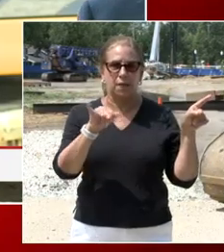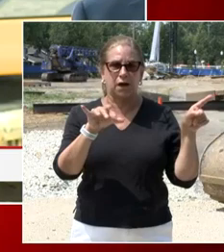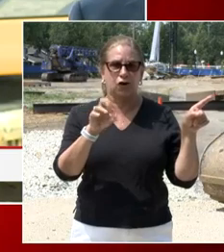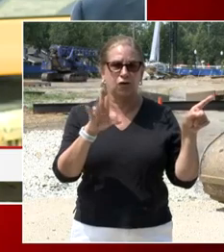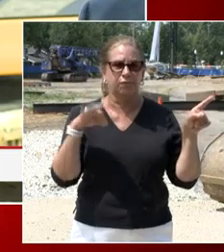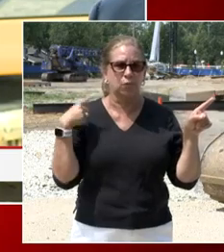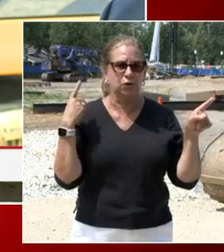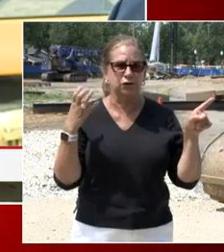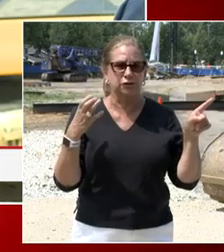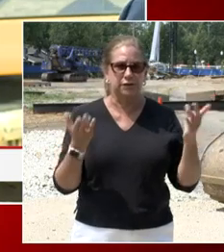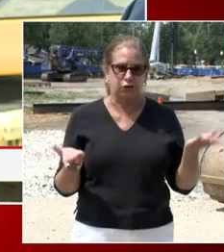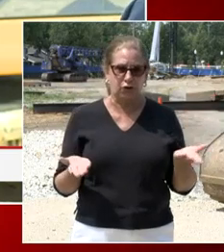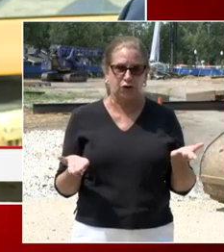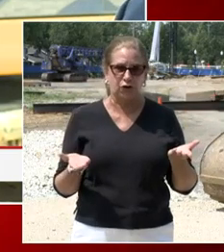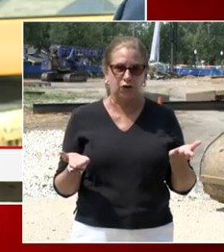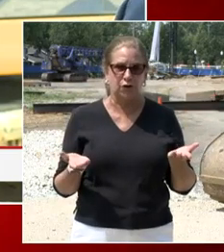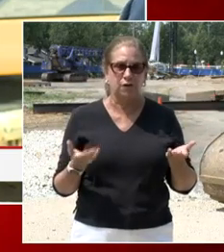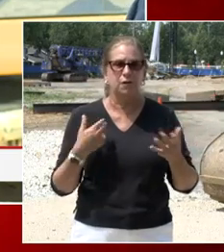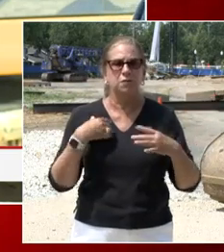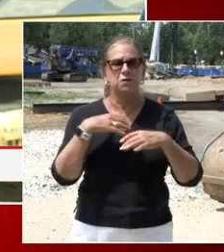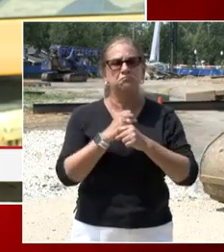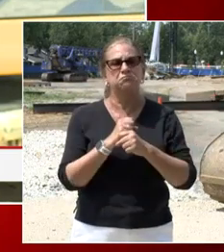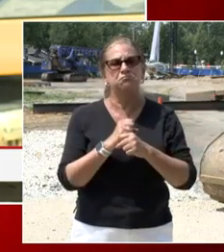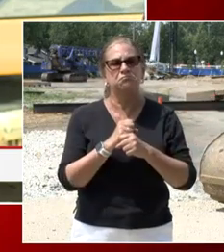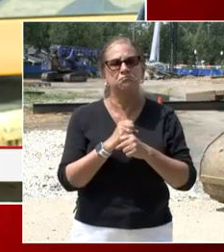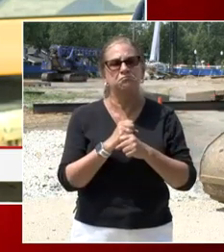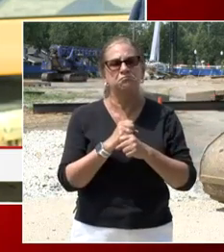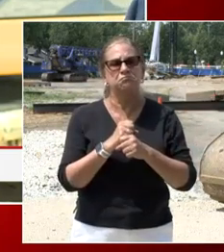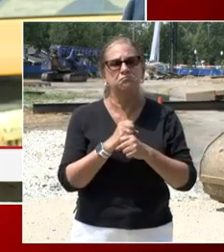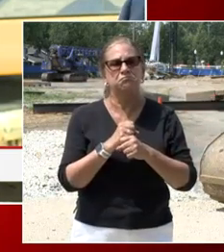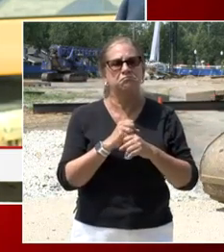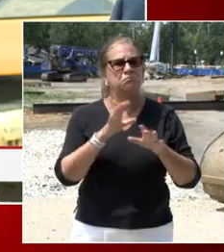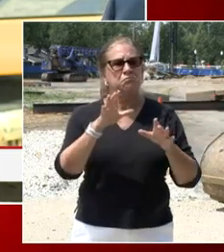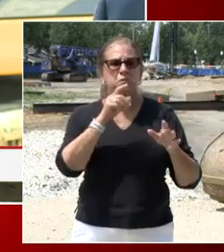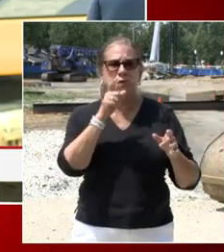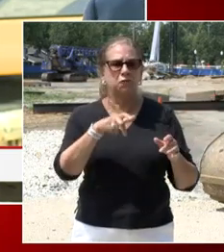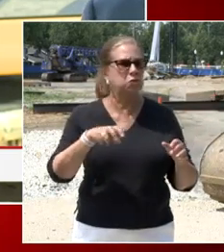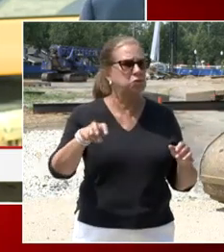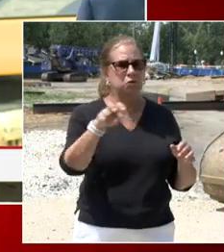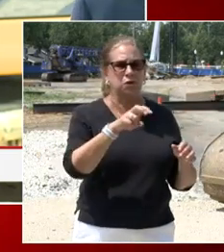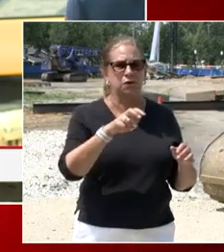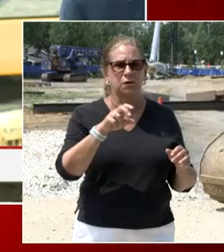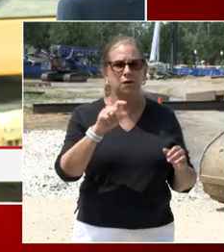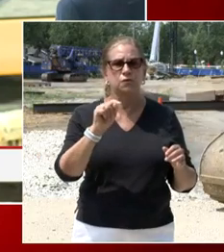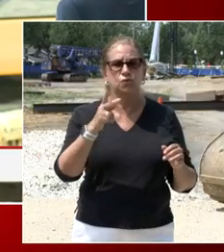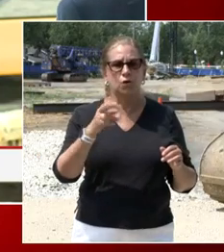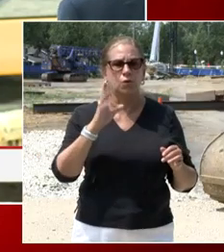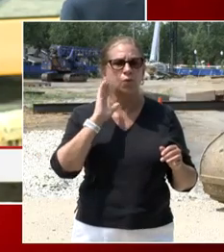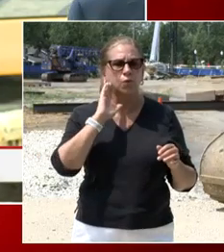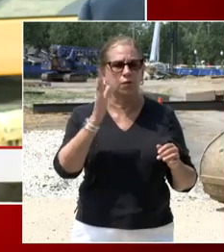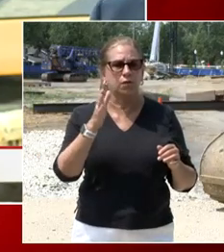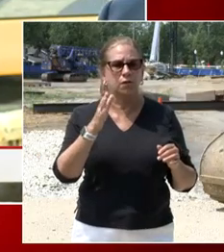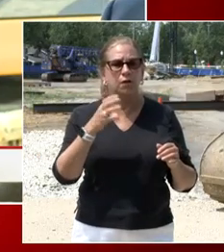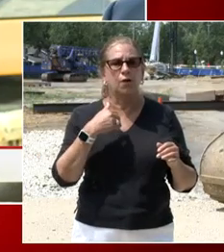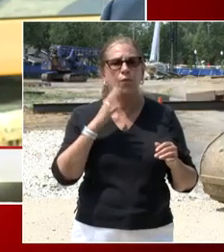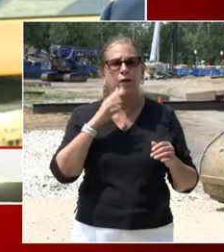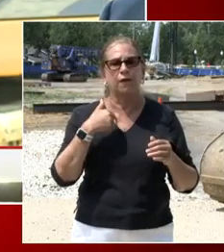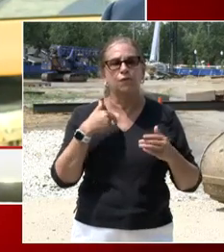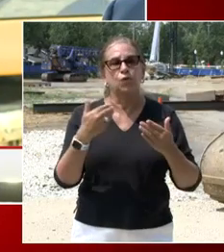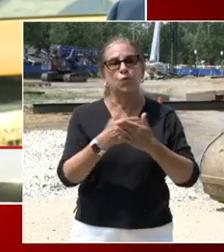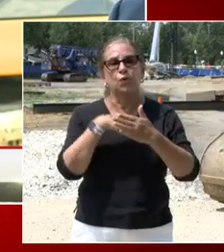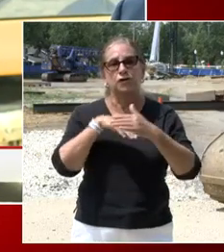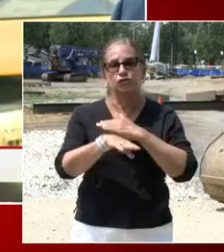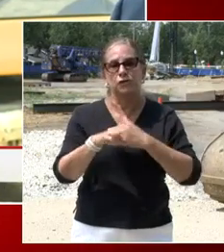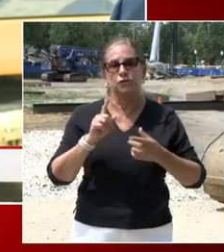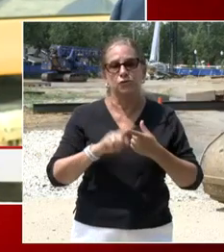take a little tour, there's going to be new entrances to the campus. So the fence that used to be here, you see a